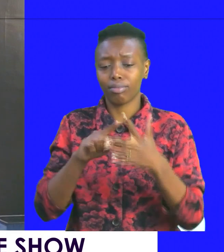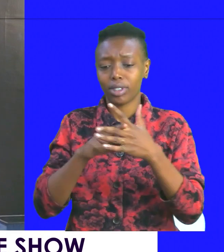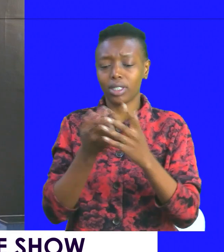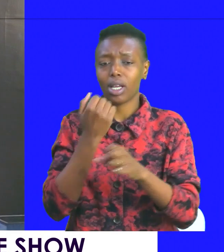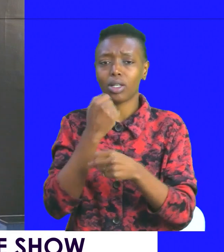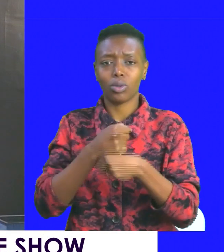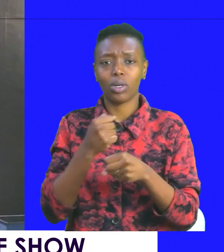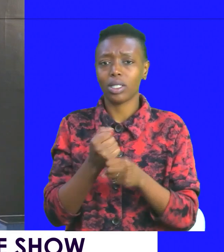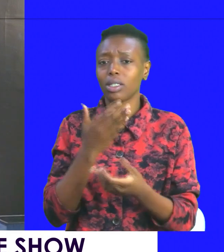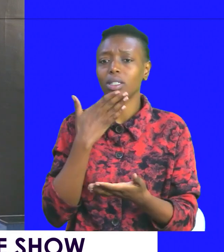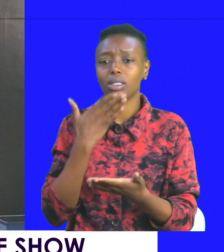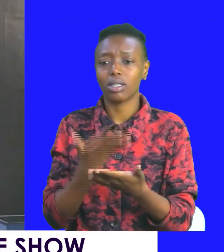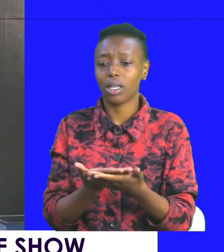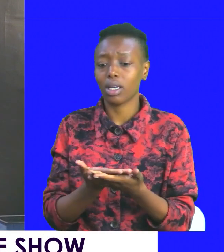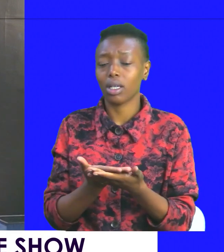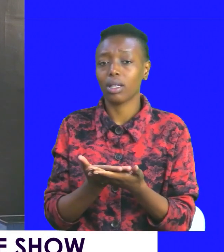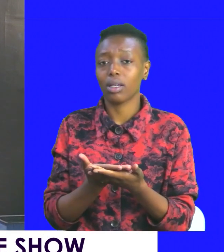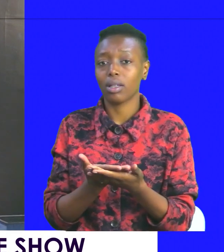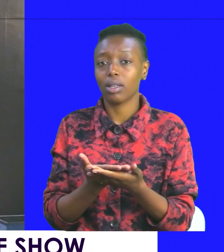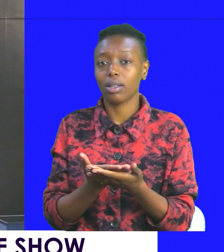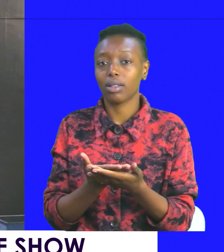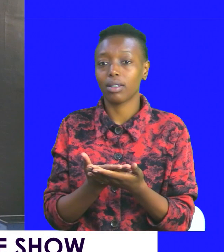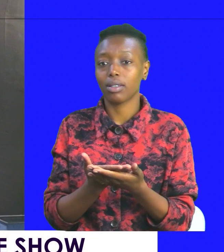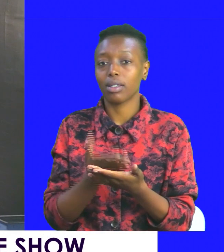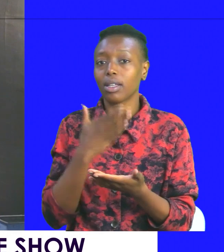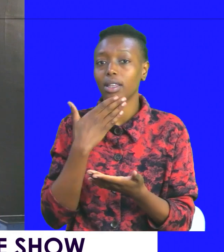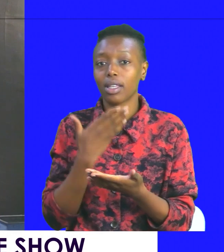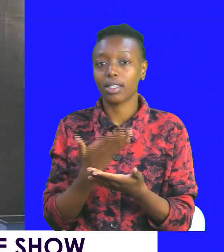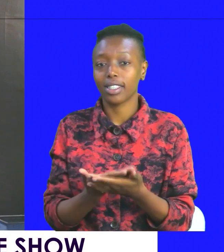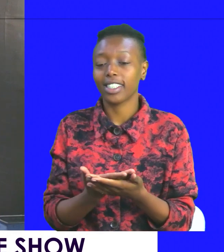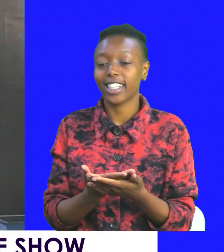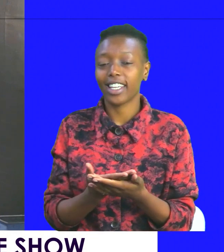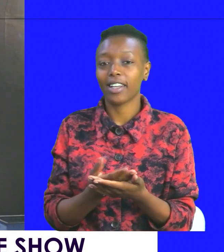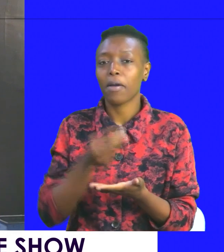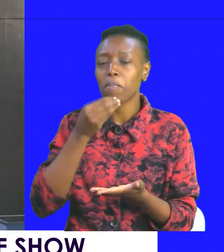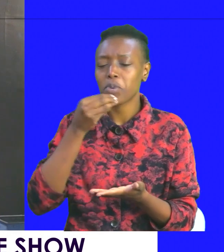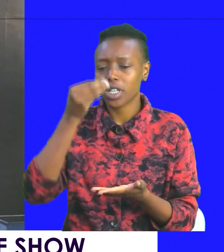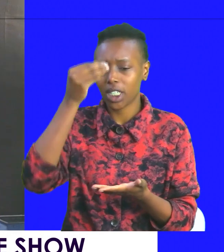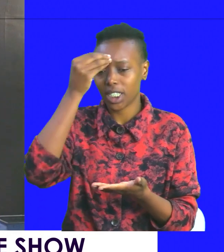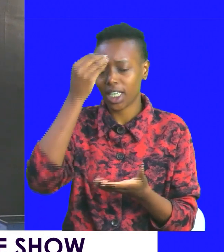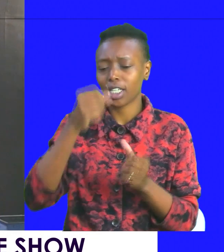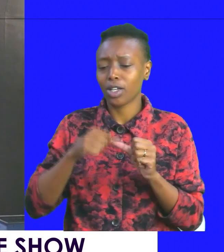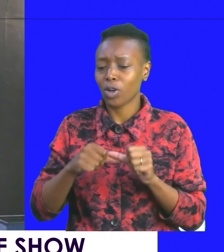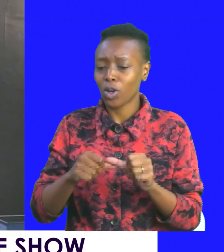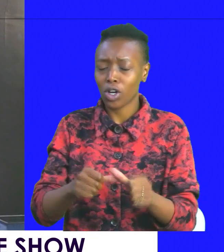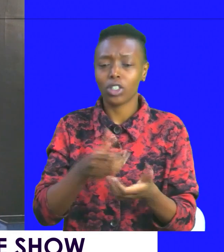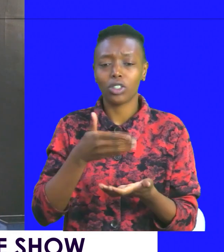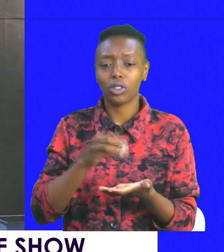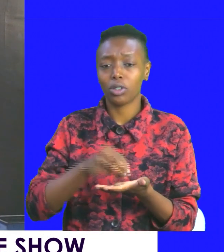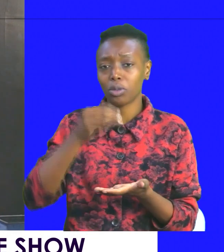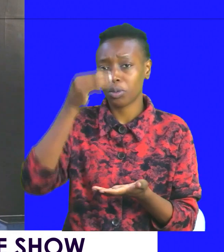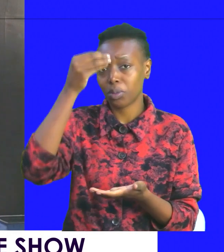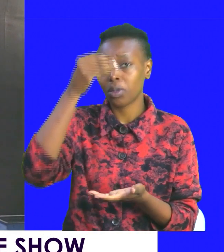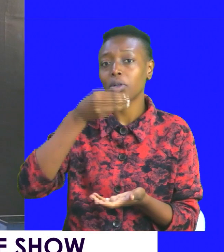on appreciating them. That is faking it until you make it. Because I know probably you are going through some issues with